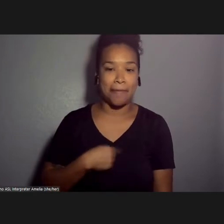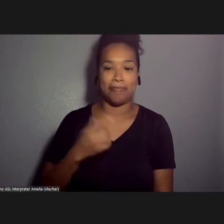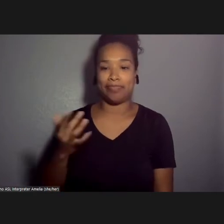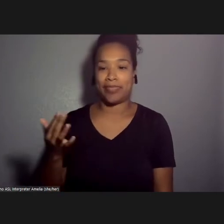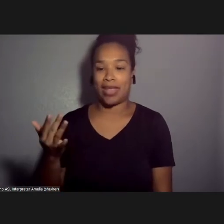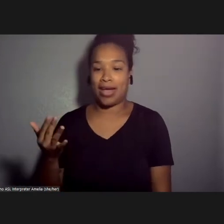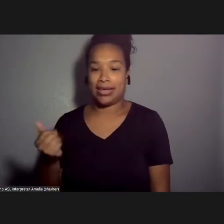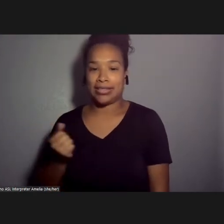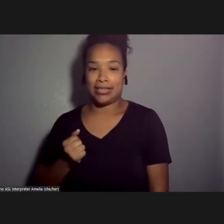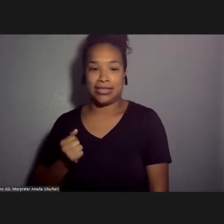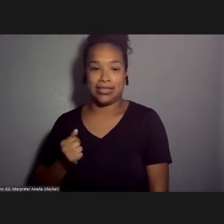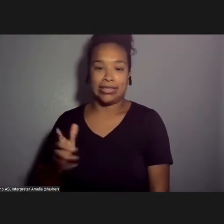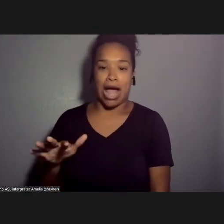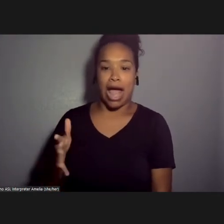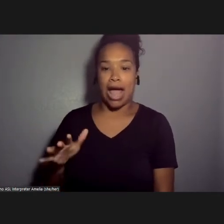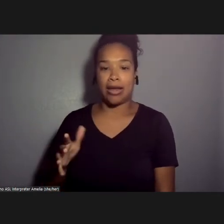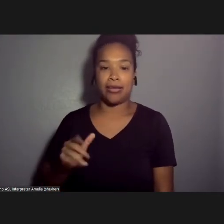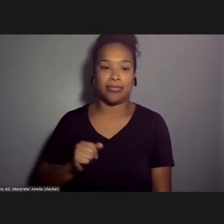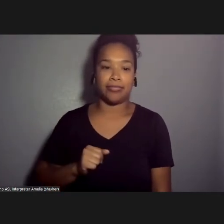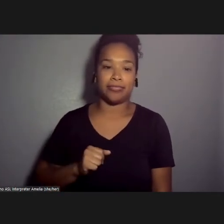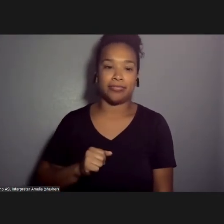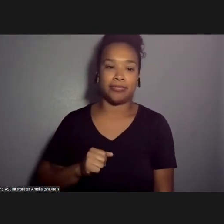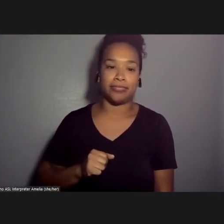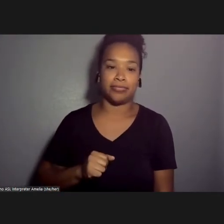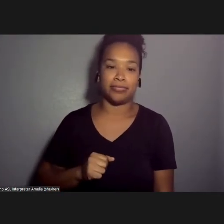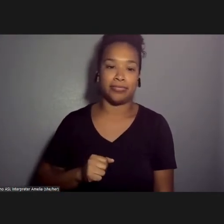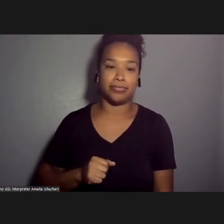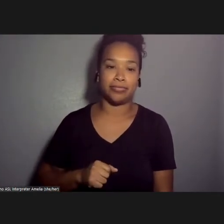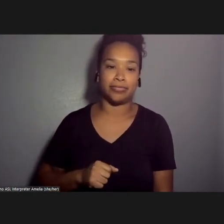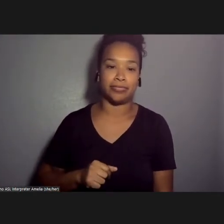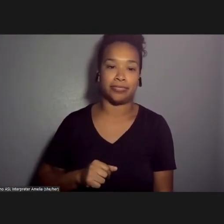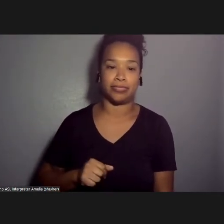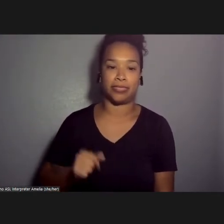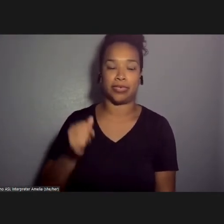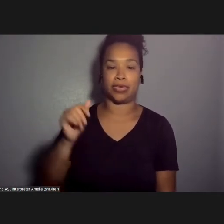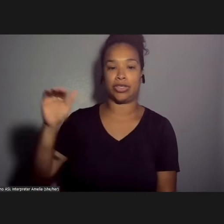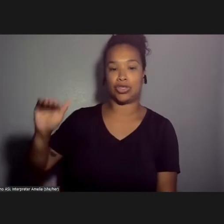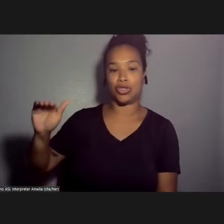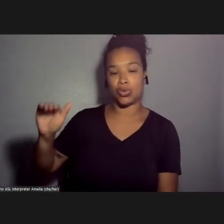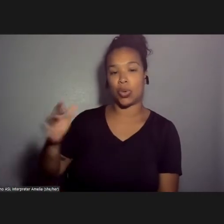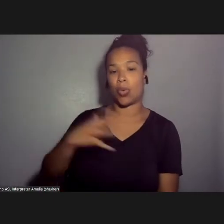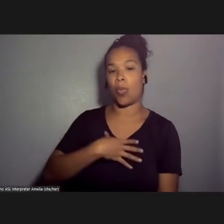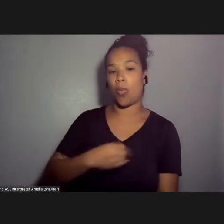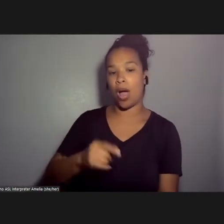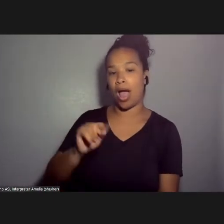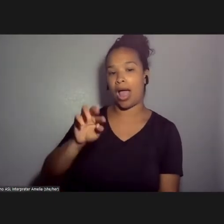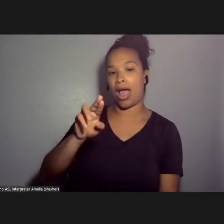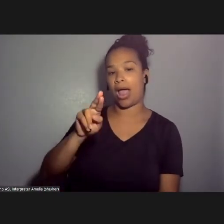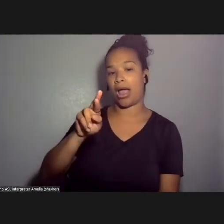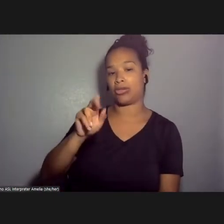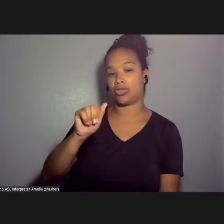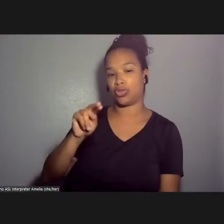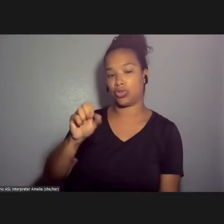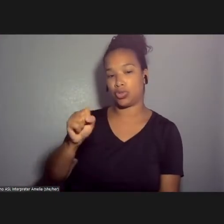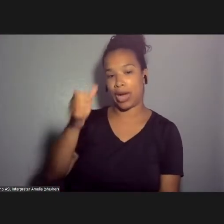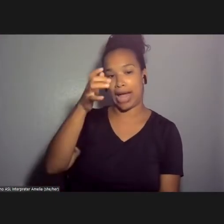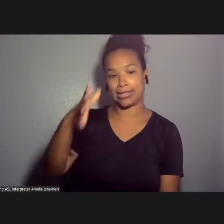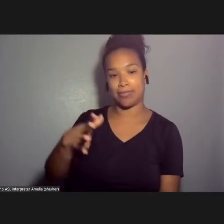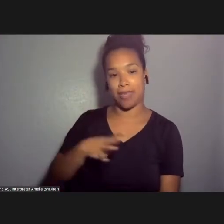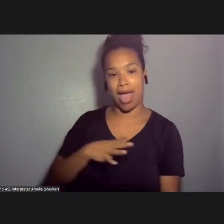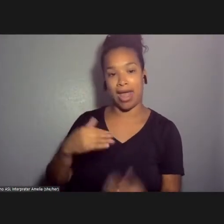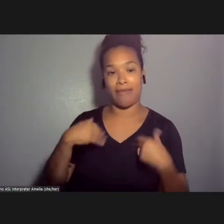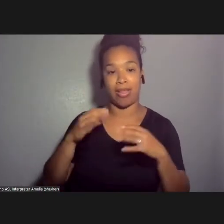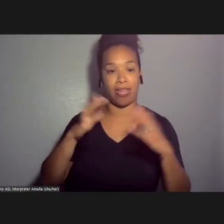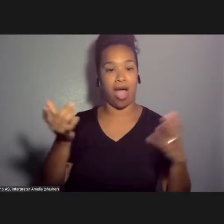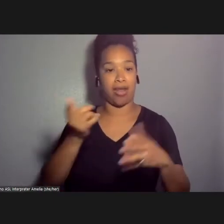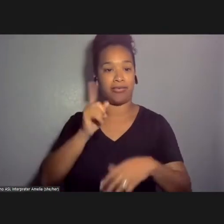kind of a happy looking, short, white trans man. I have a lot of tattoos. I have very, very short